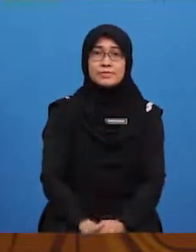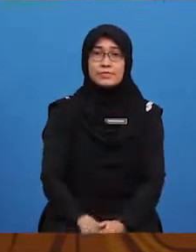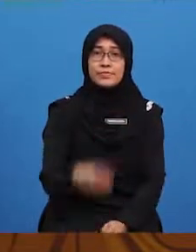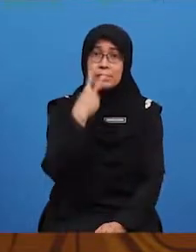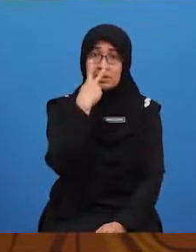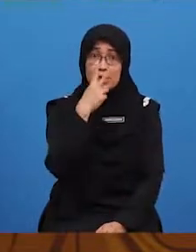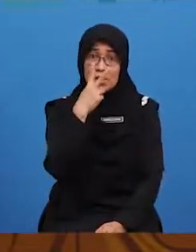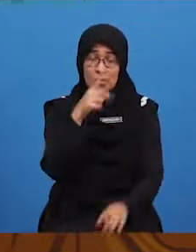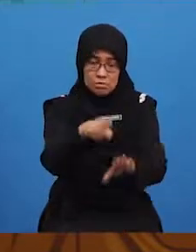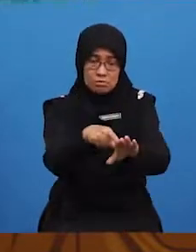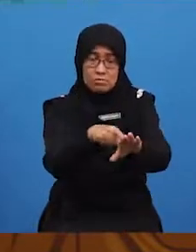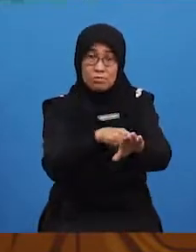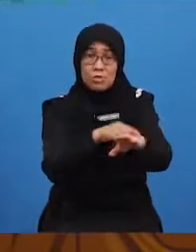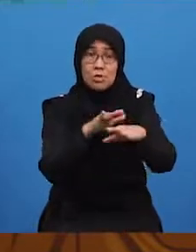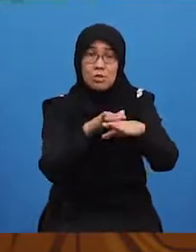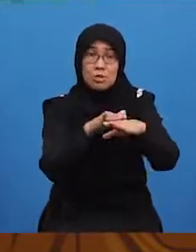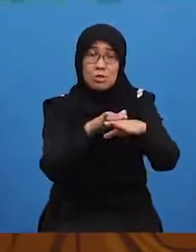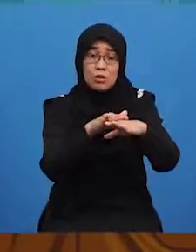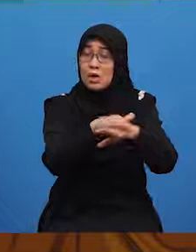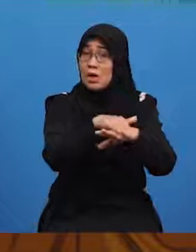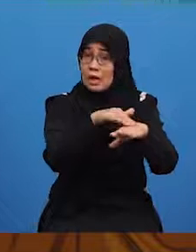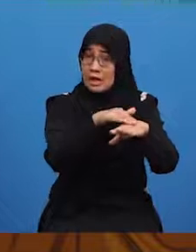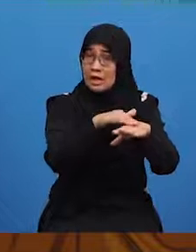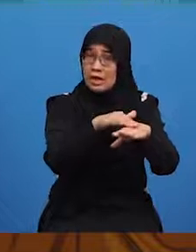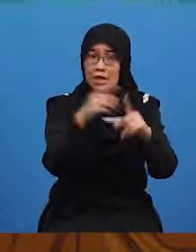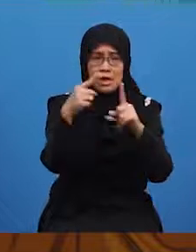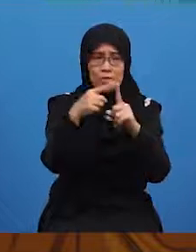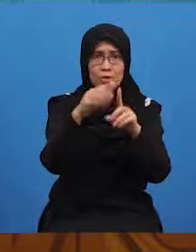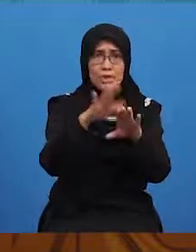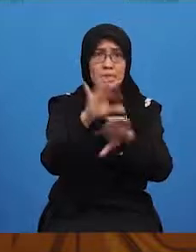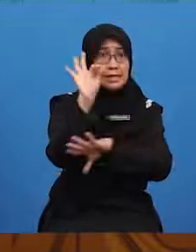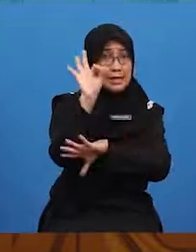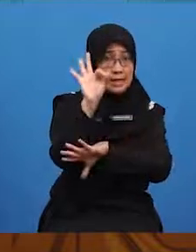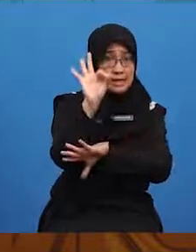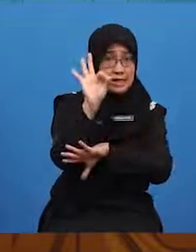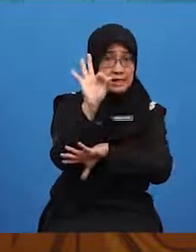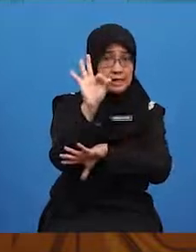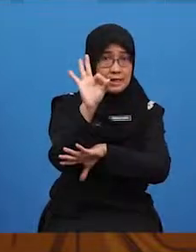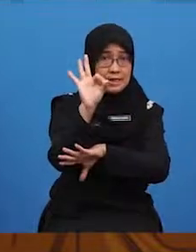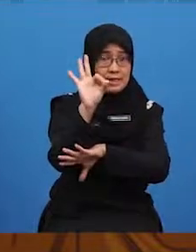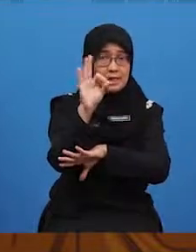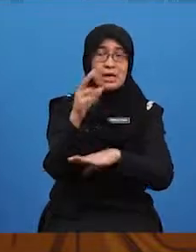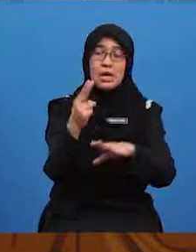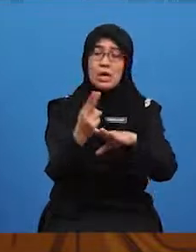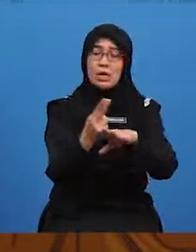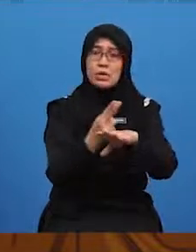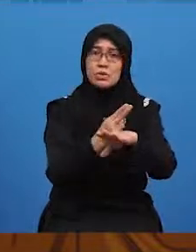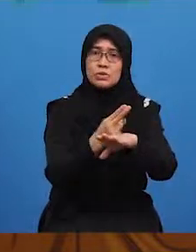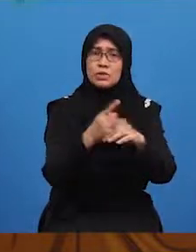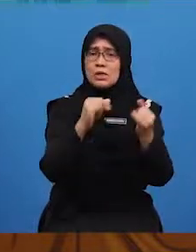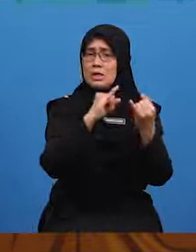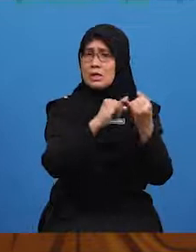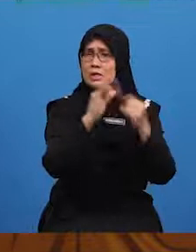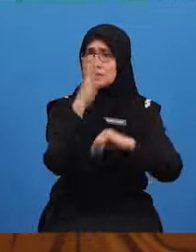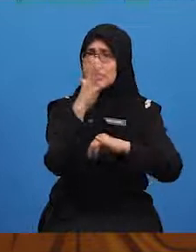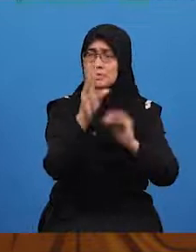Looking at the long hand and it is pointing at 9. We are using the last 15